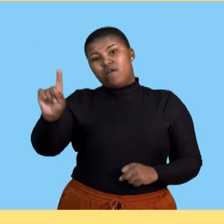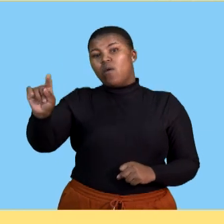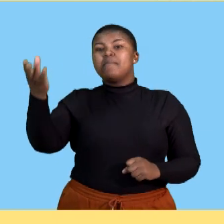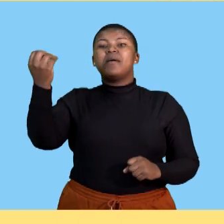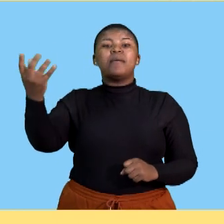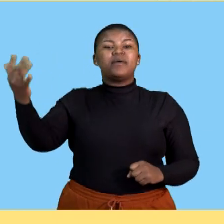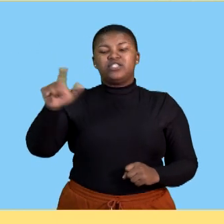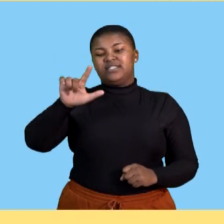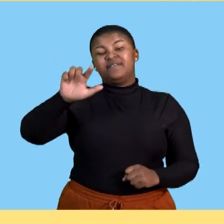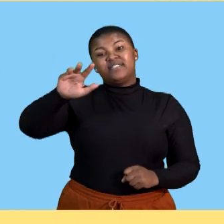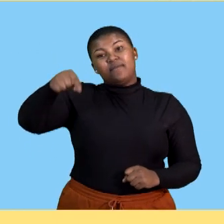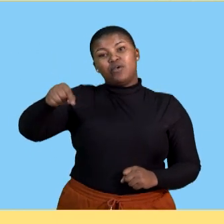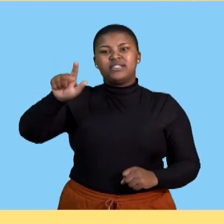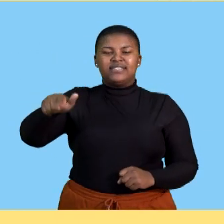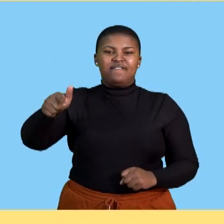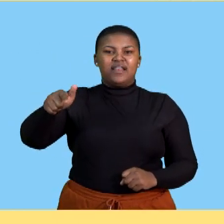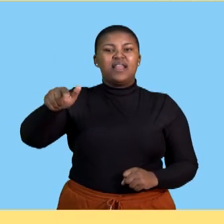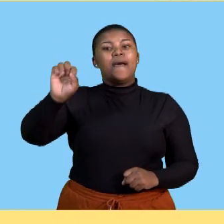100 over 1, you get